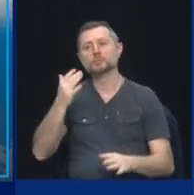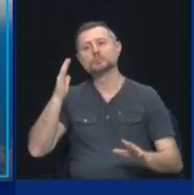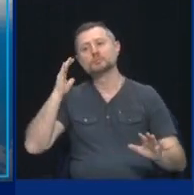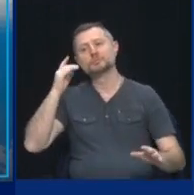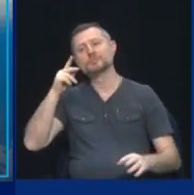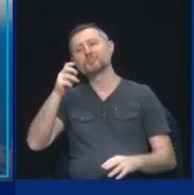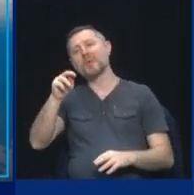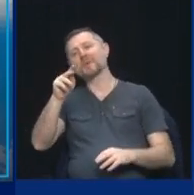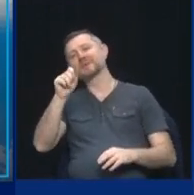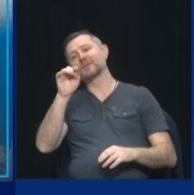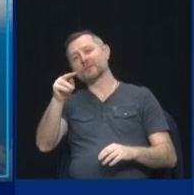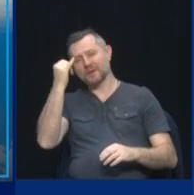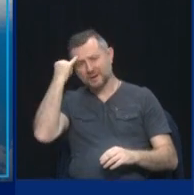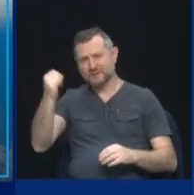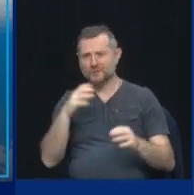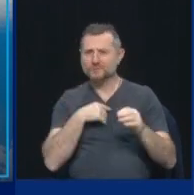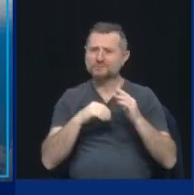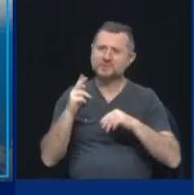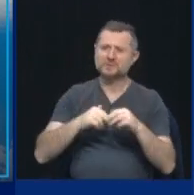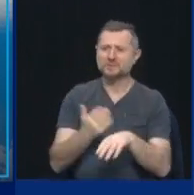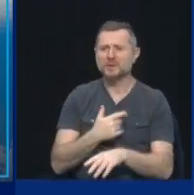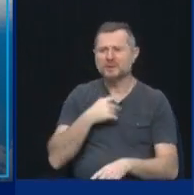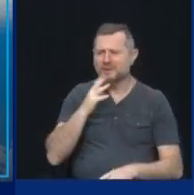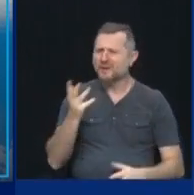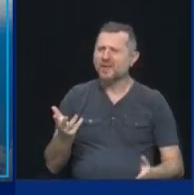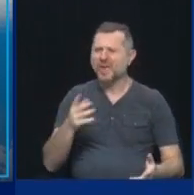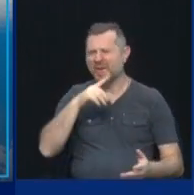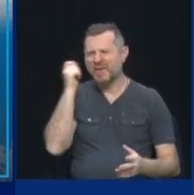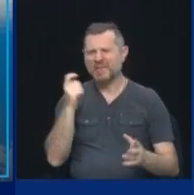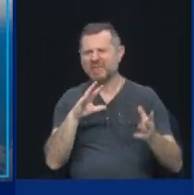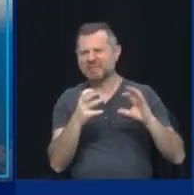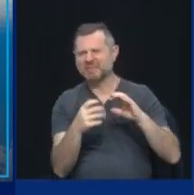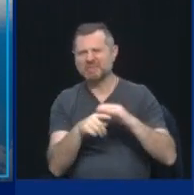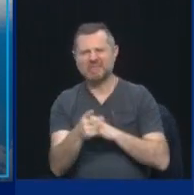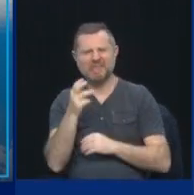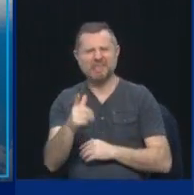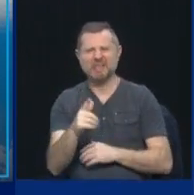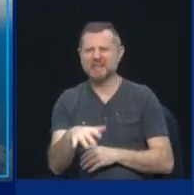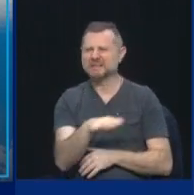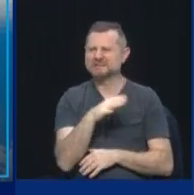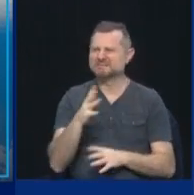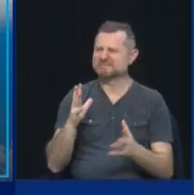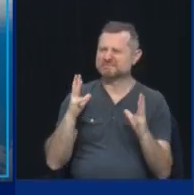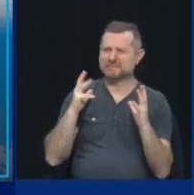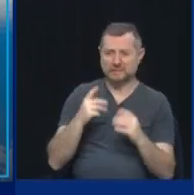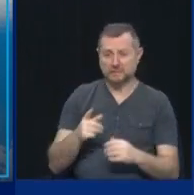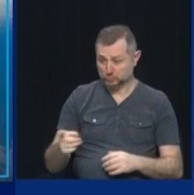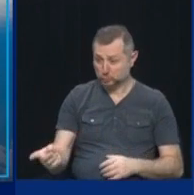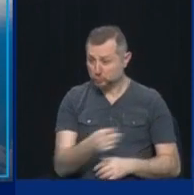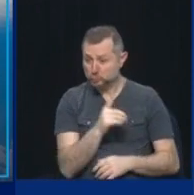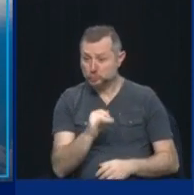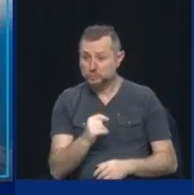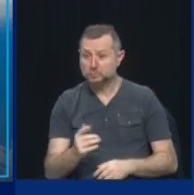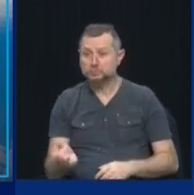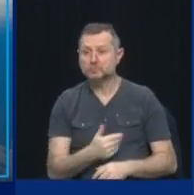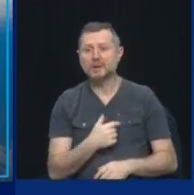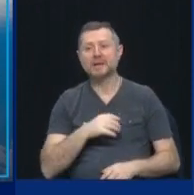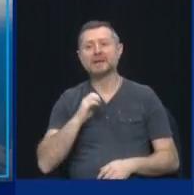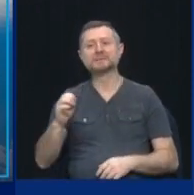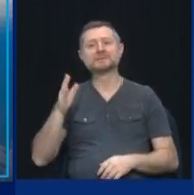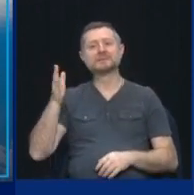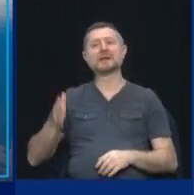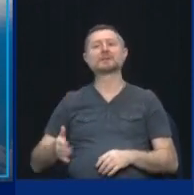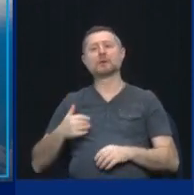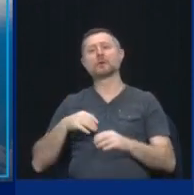hellhole. Yeah, okay, now do it. East Side Access. Great idea. Now do it. And the problem is in the